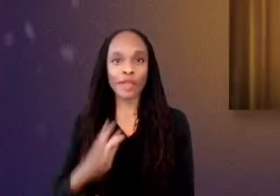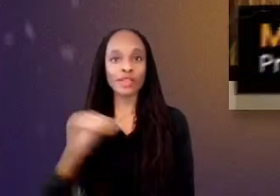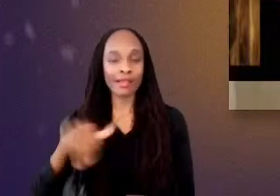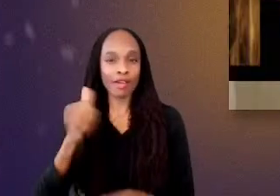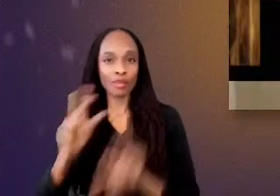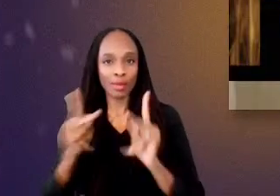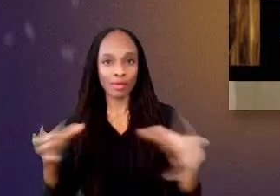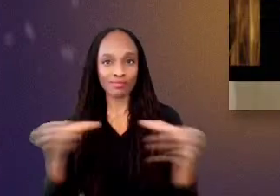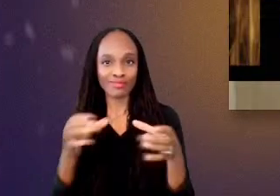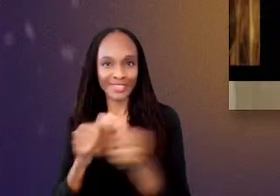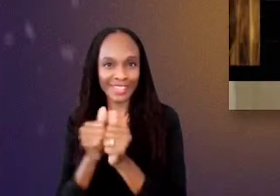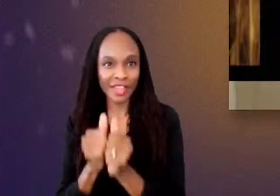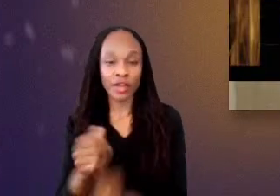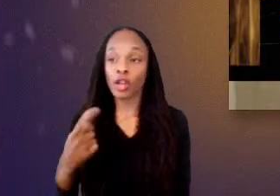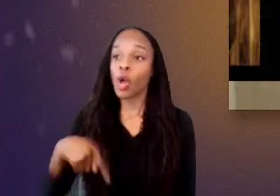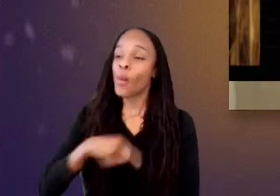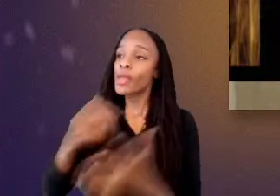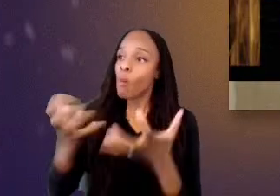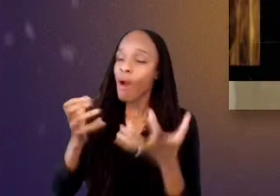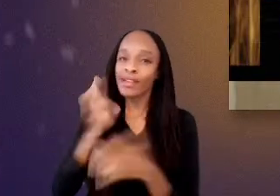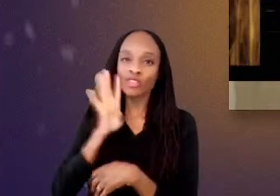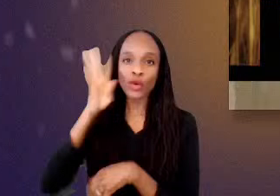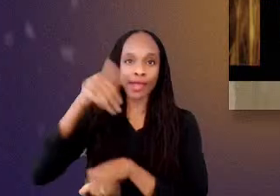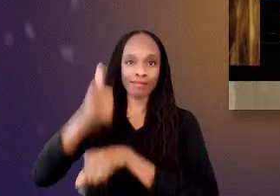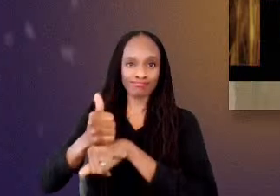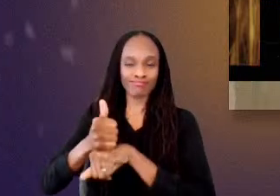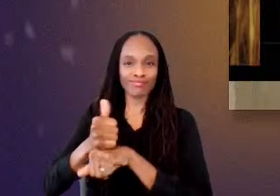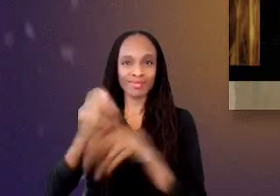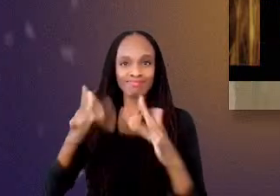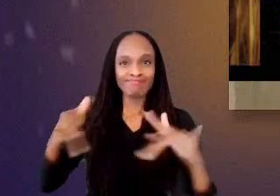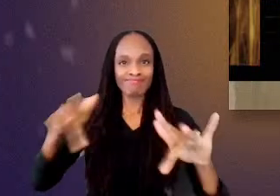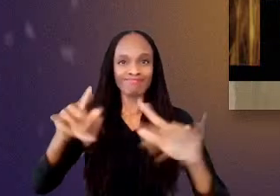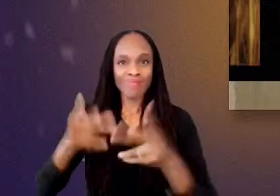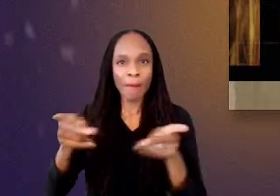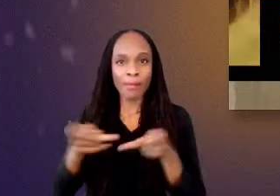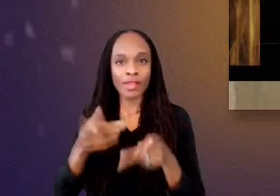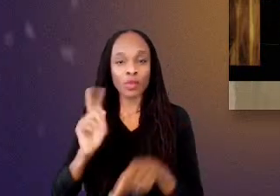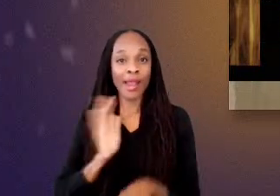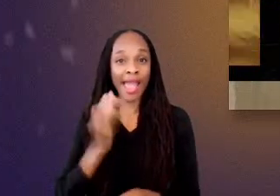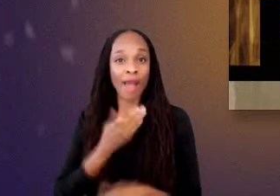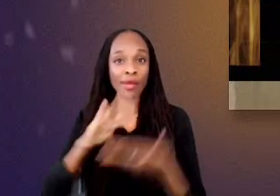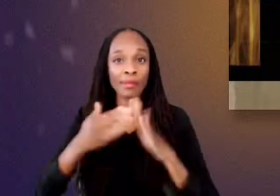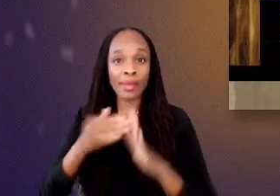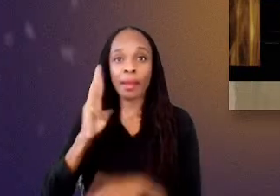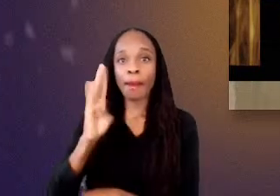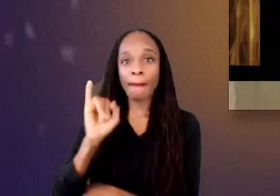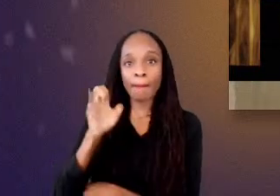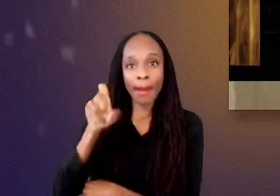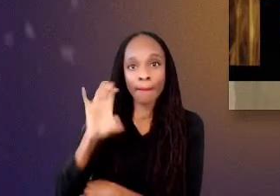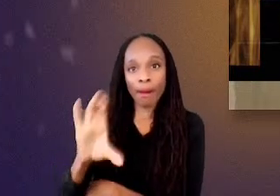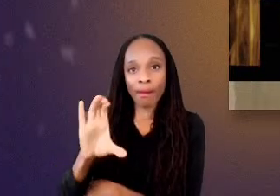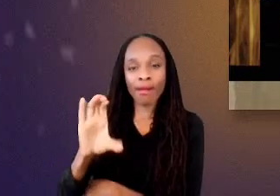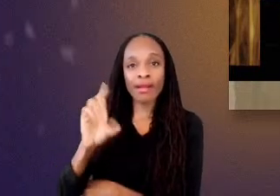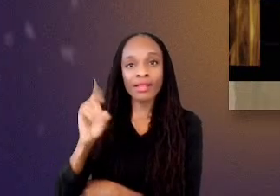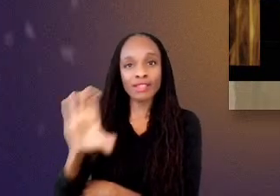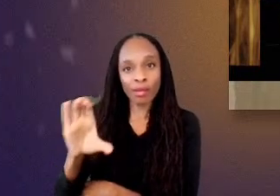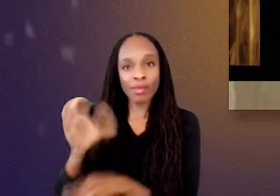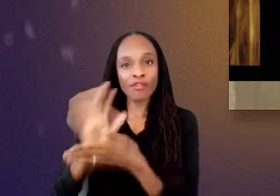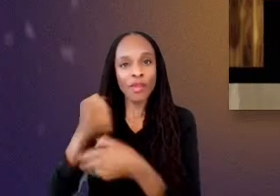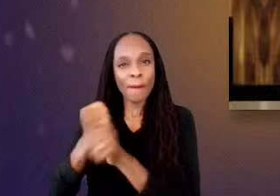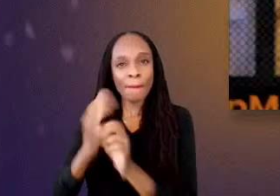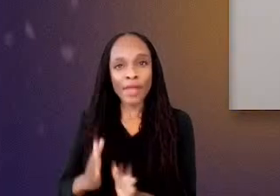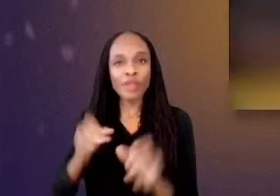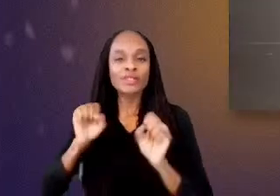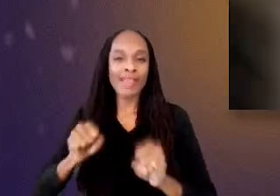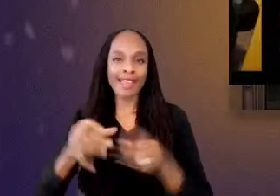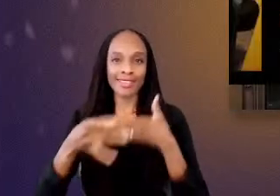We wanted to create a space where our community, that is BIPOC documentary filmmakers, could lead a